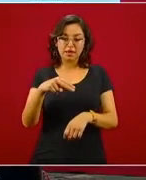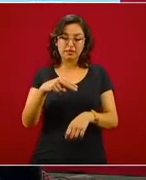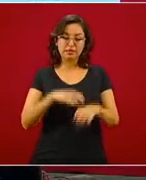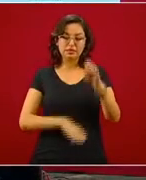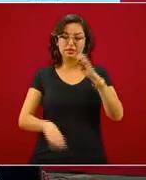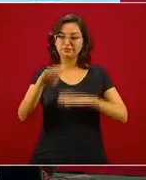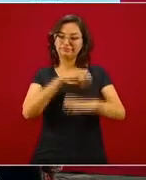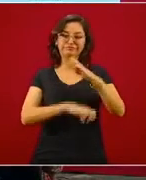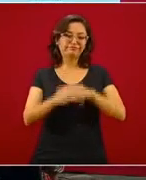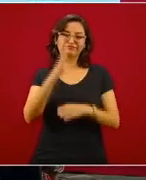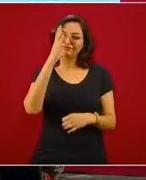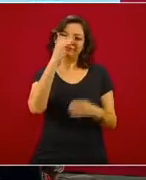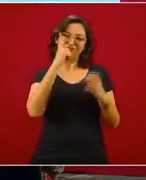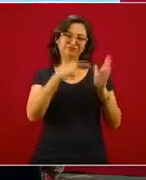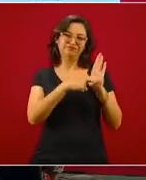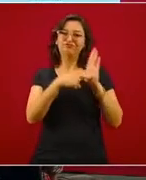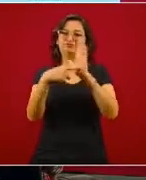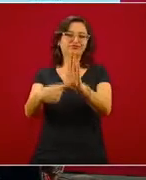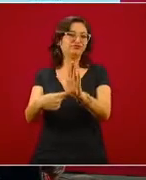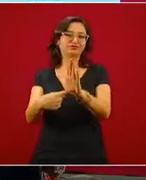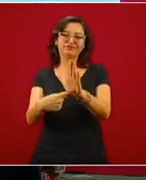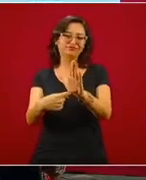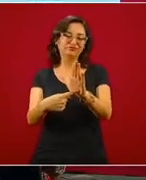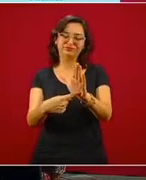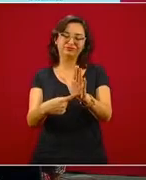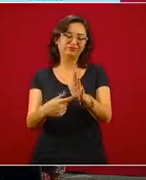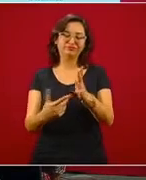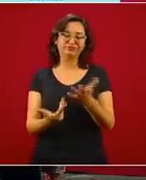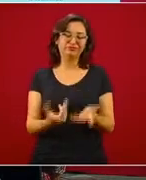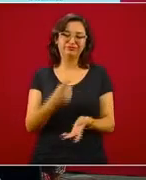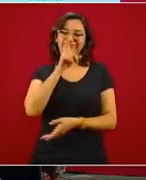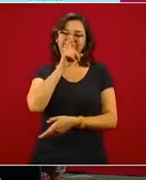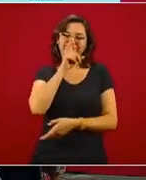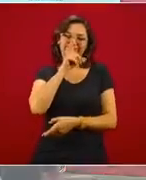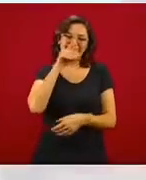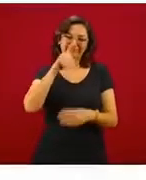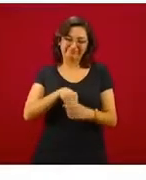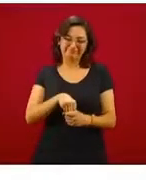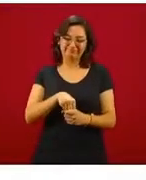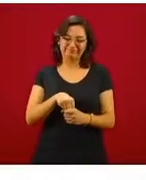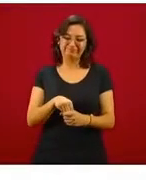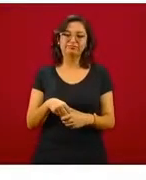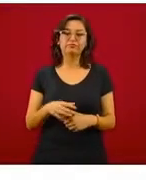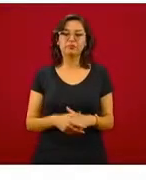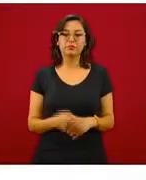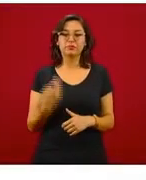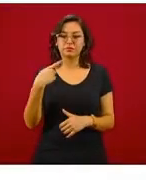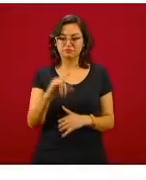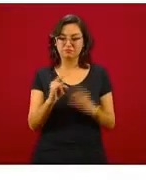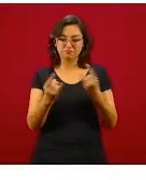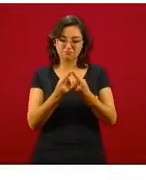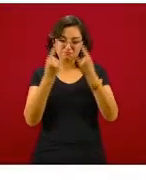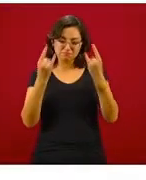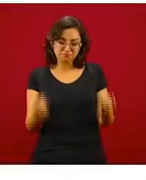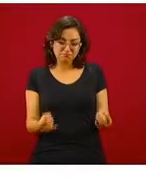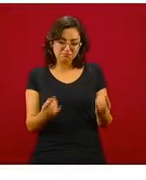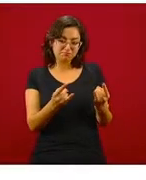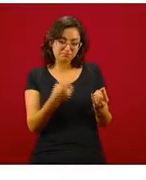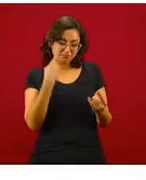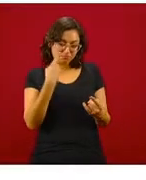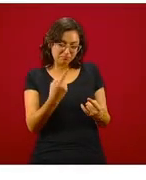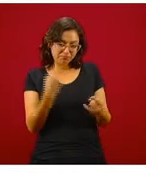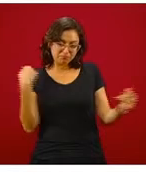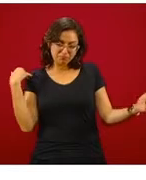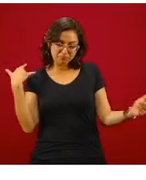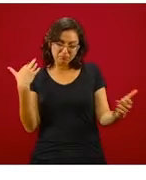activity, and it shows the name of the company. I won't disclose the name